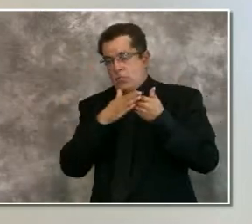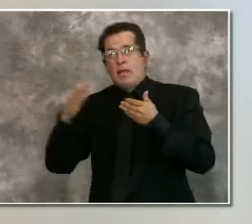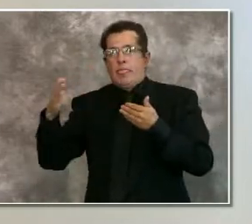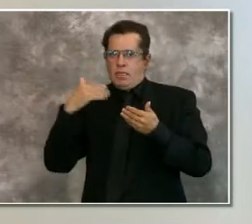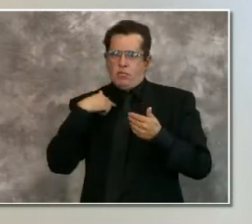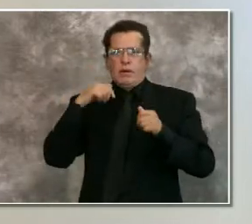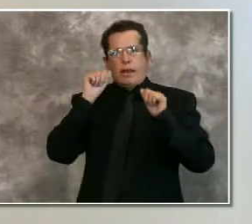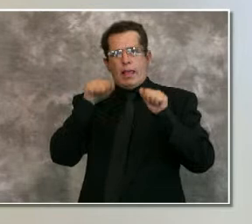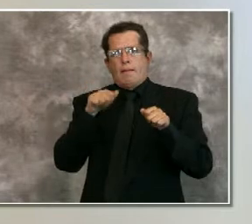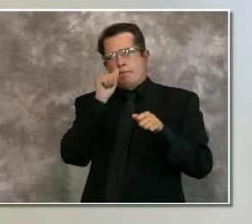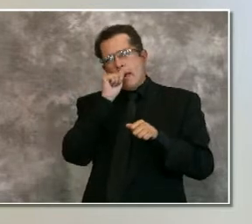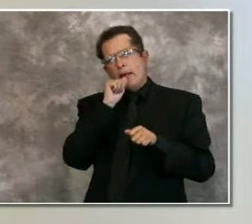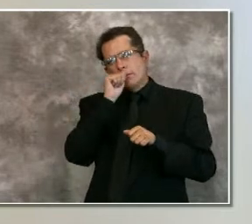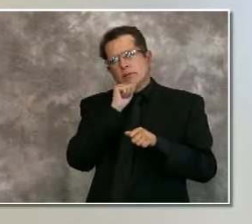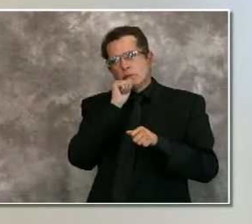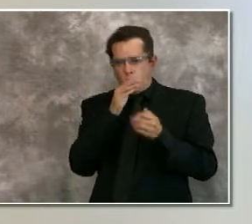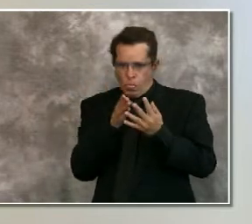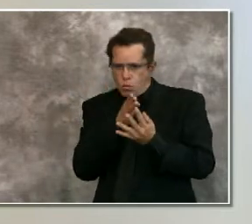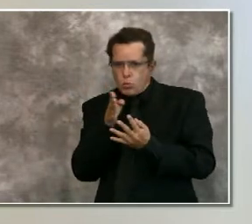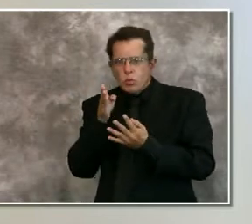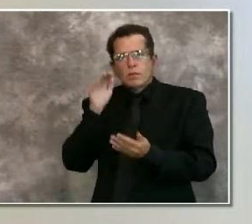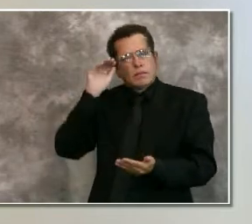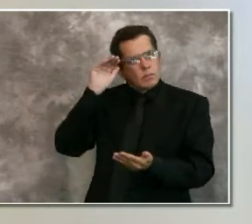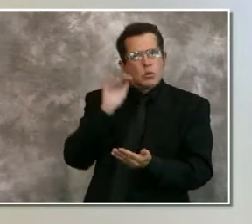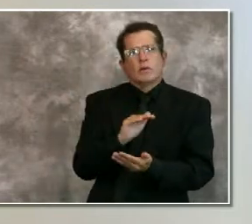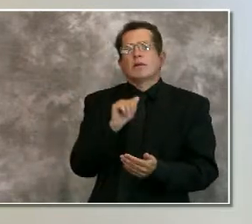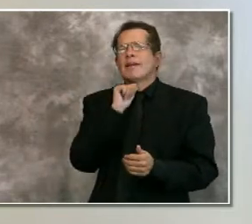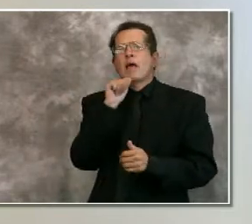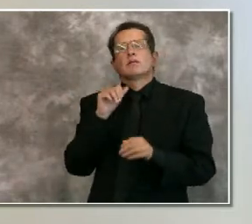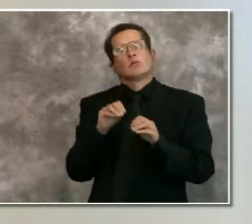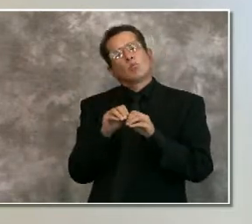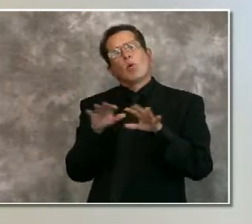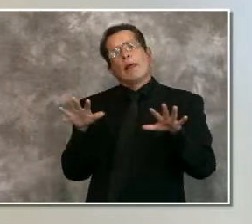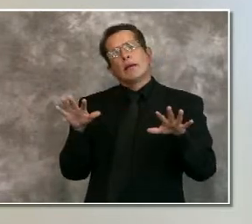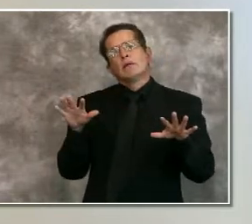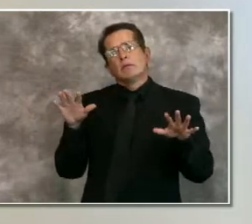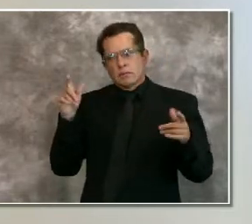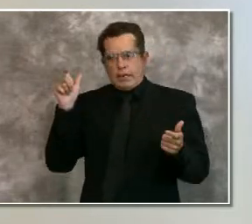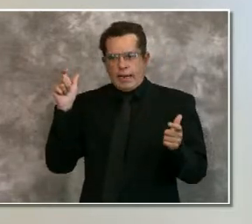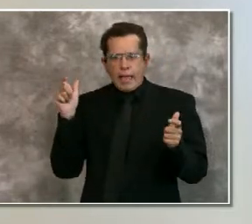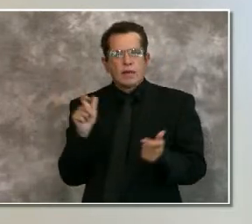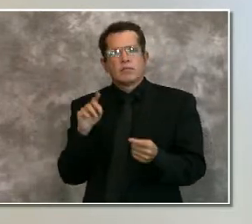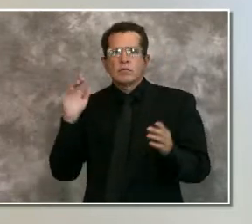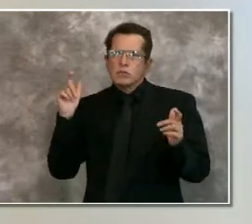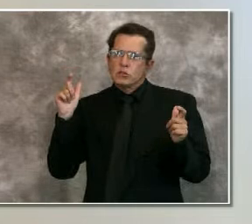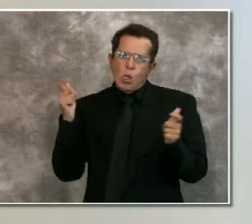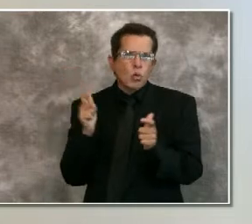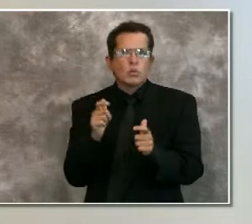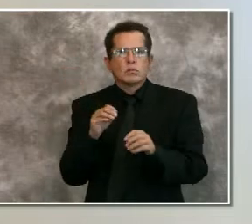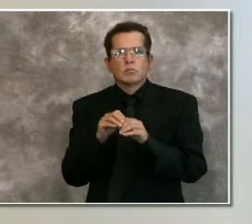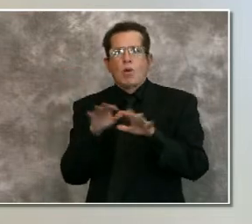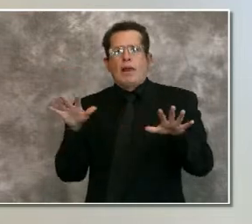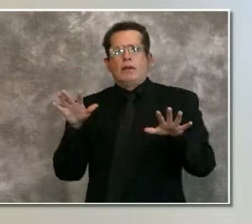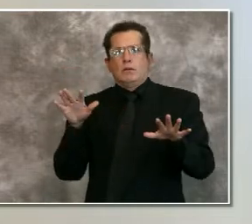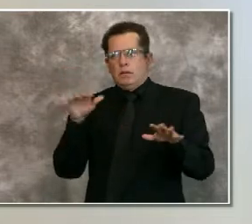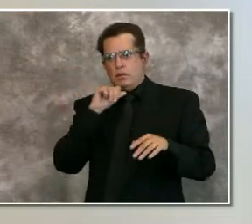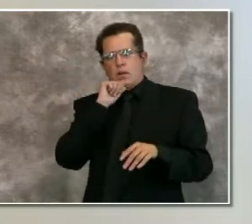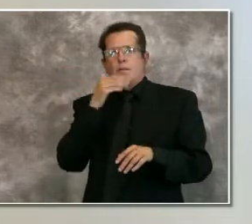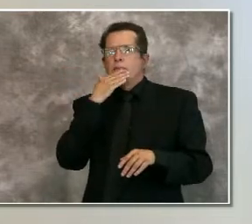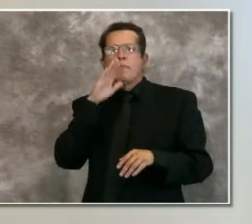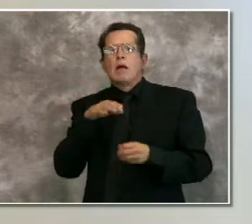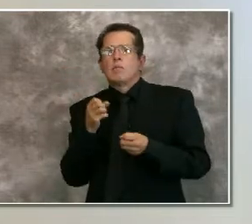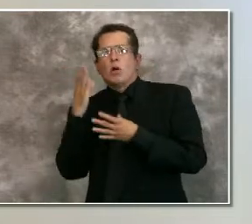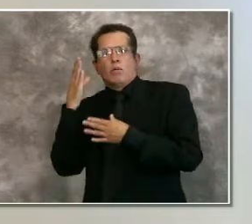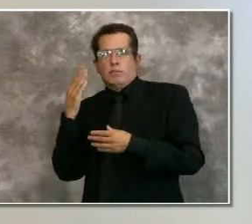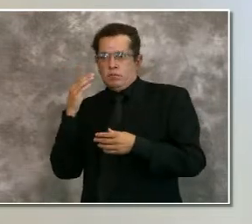can manage our way through this and contain the spread in a way that preserves the integrity of our healthcare system that doesn't require us to go back